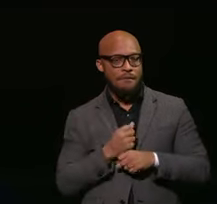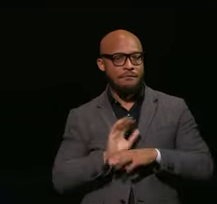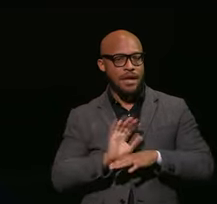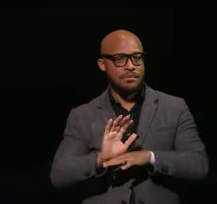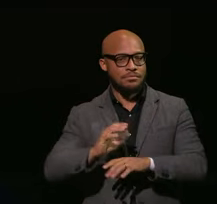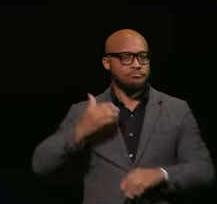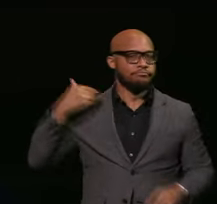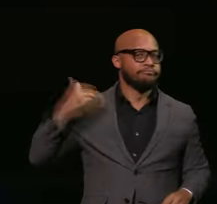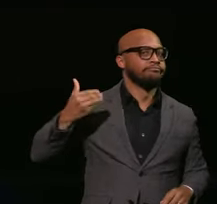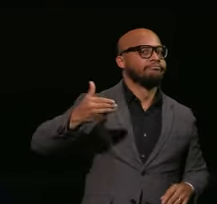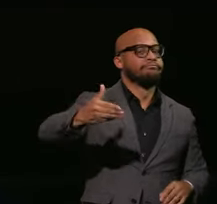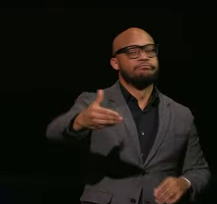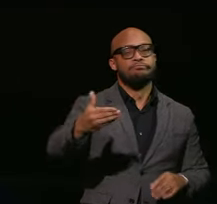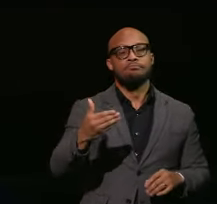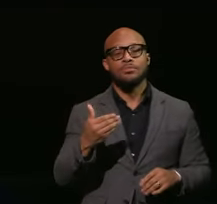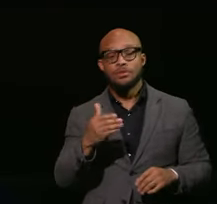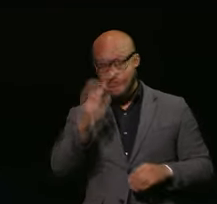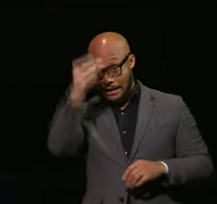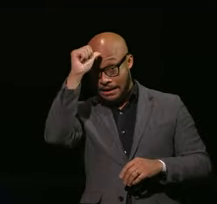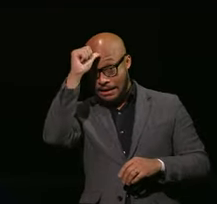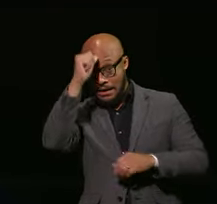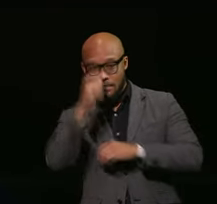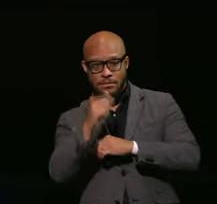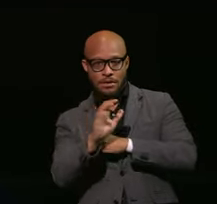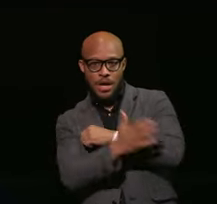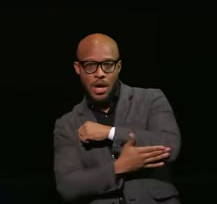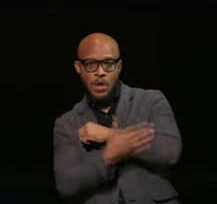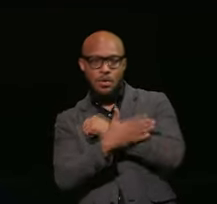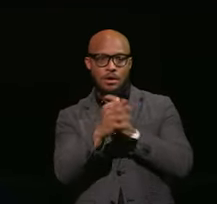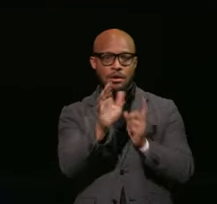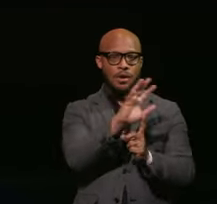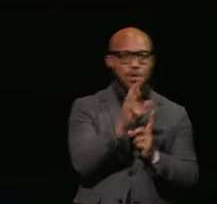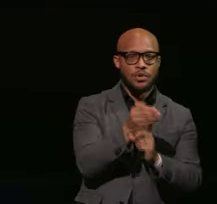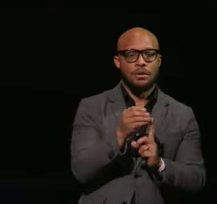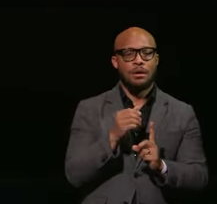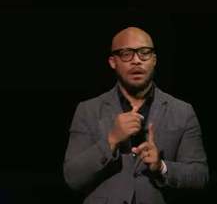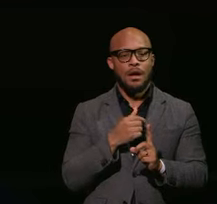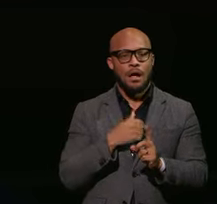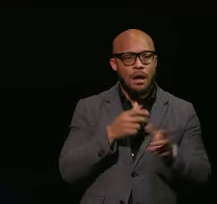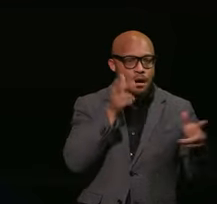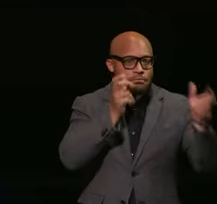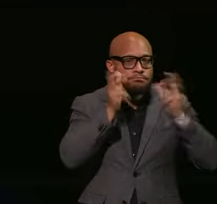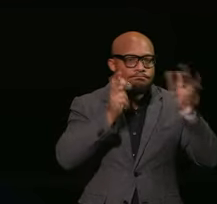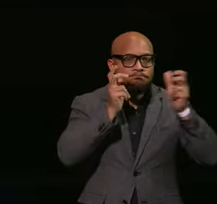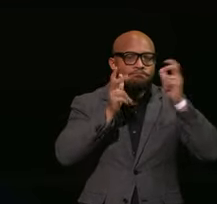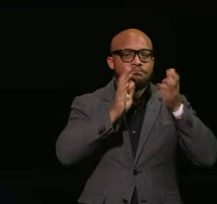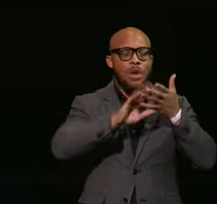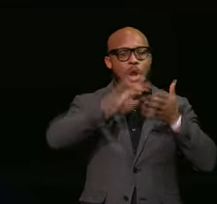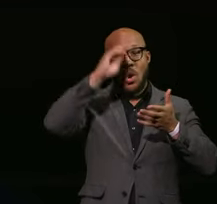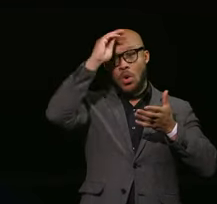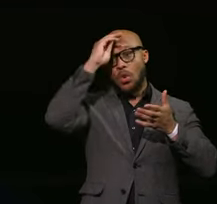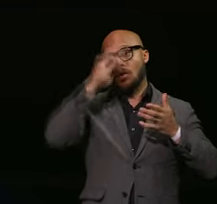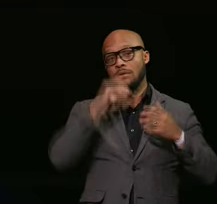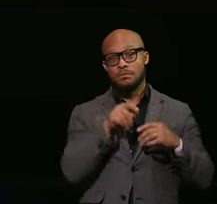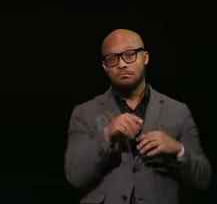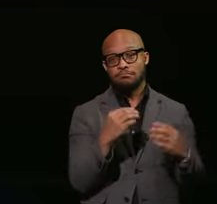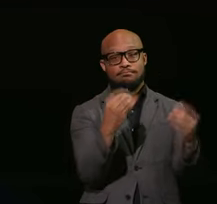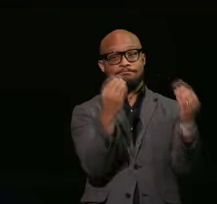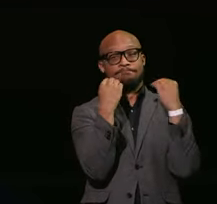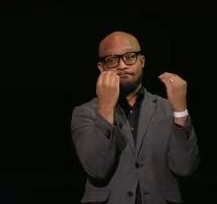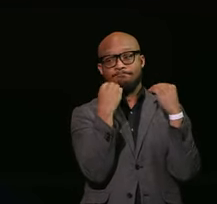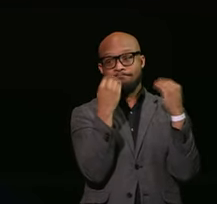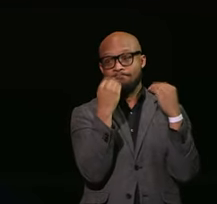that country and from that culture. It's sort of such an extraordinary teacher, right? I mean, if you want to sort of